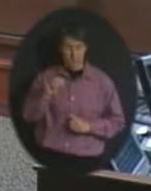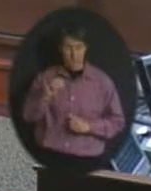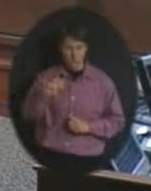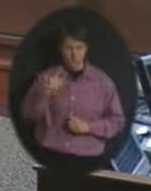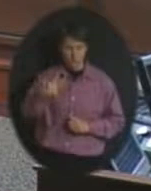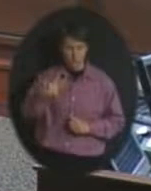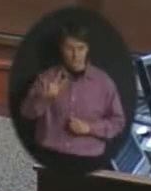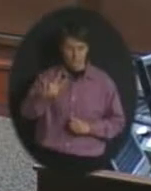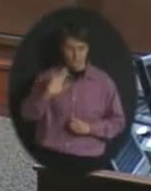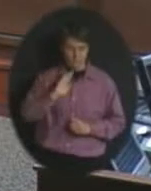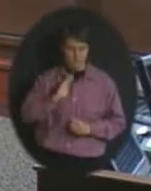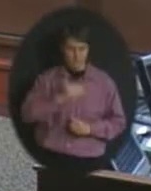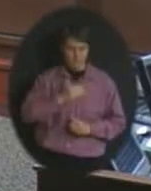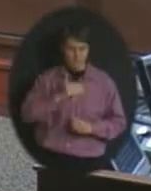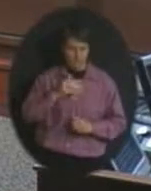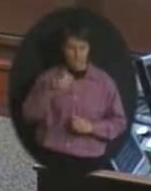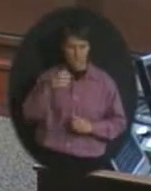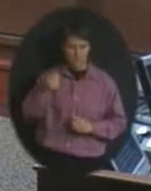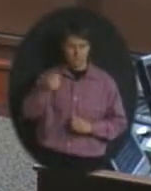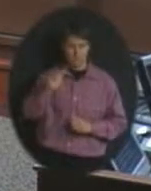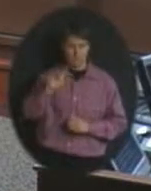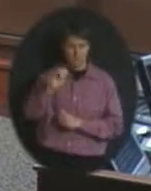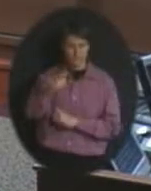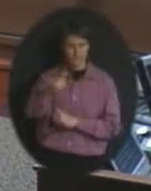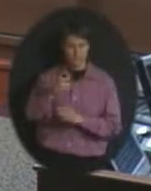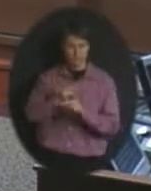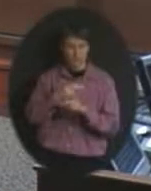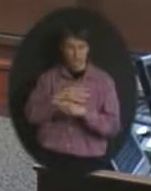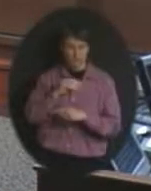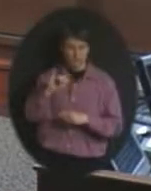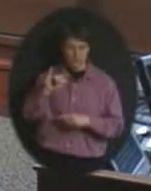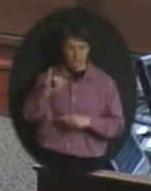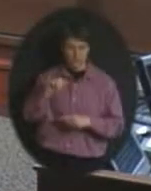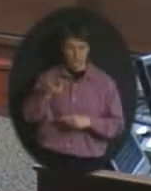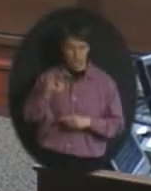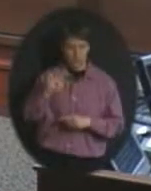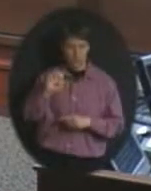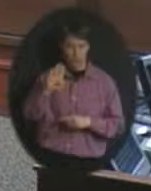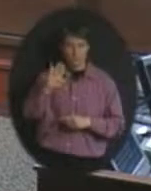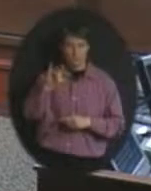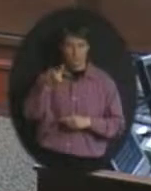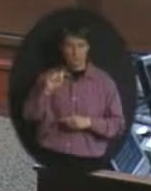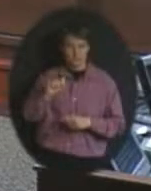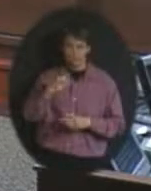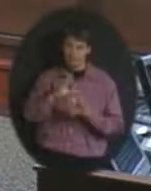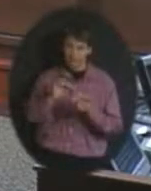6.07, our milk-based products and juice bids. Comments or questions?